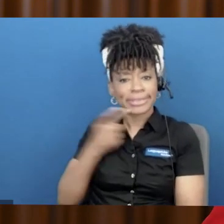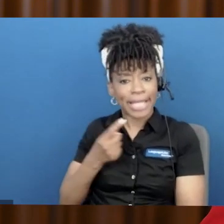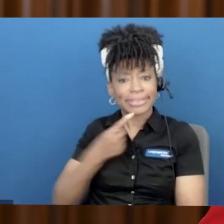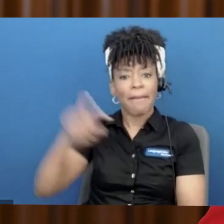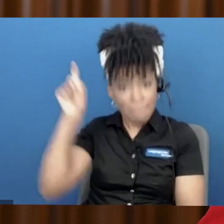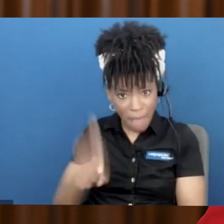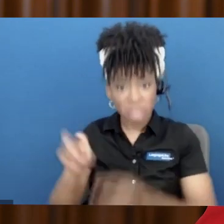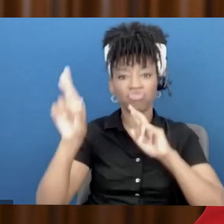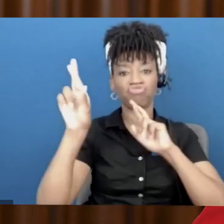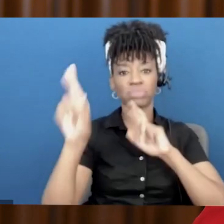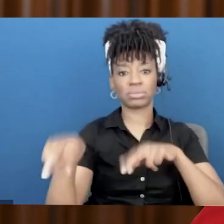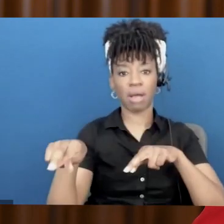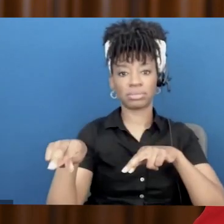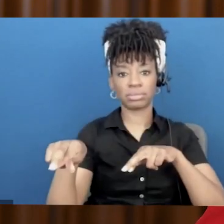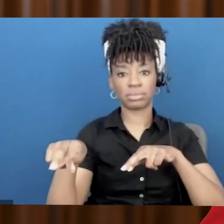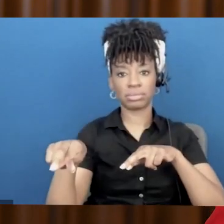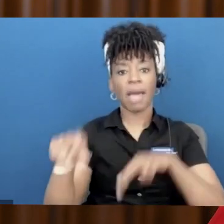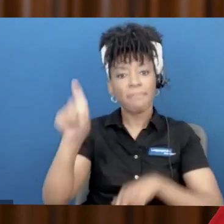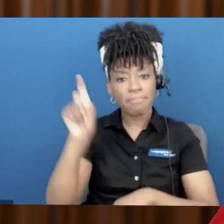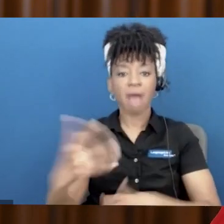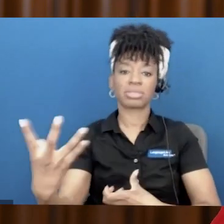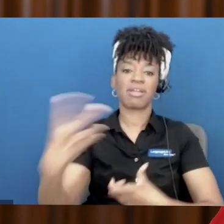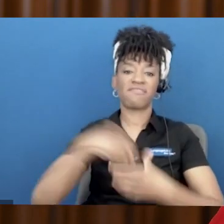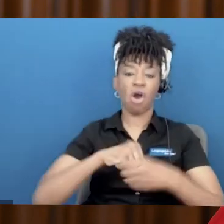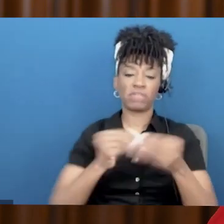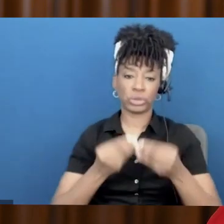respond, to be part of the solution.